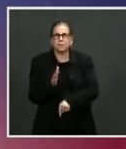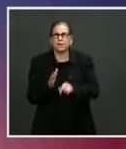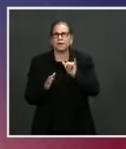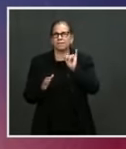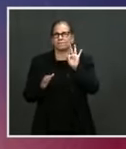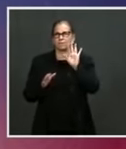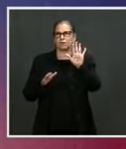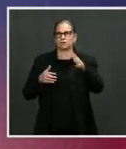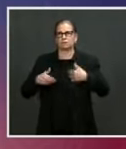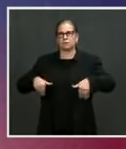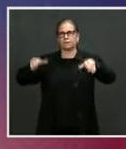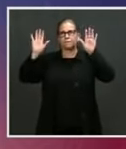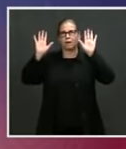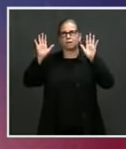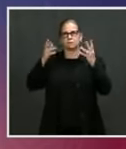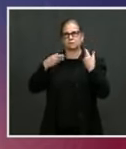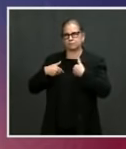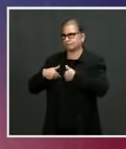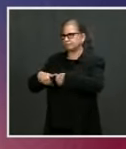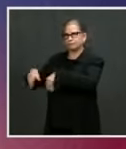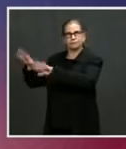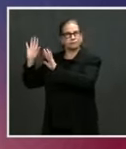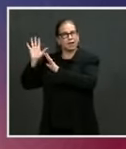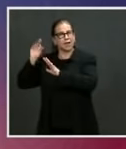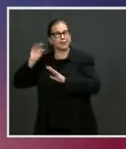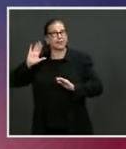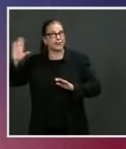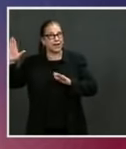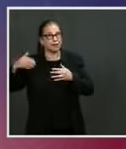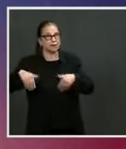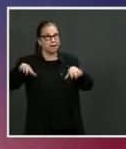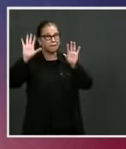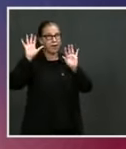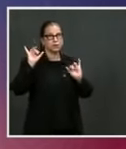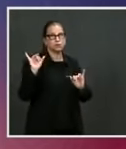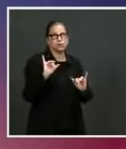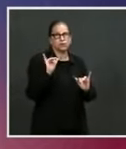but we can never truly know the depth of your loss.